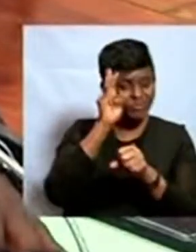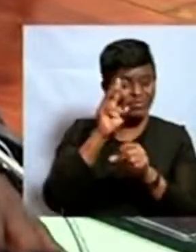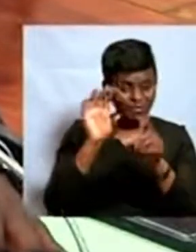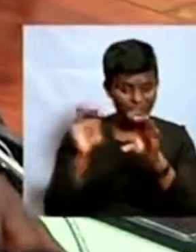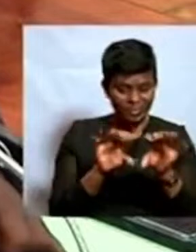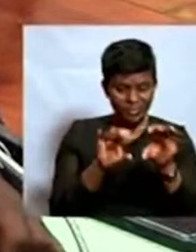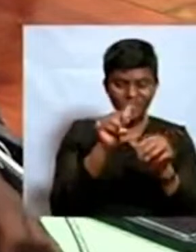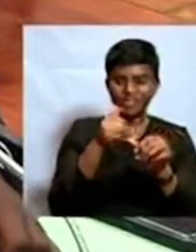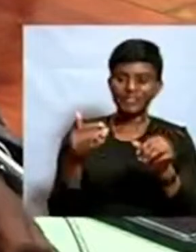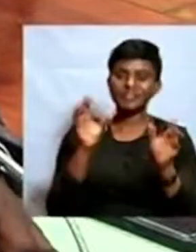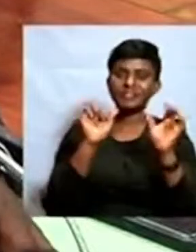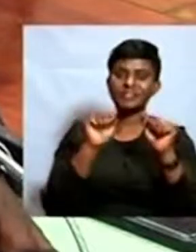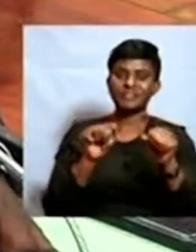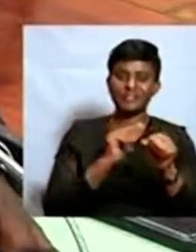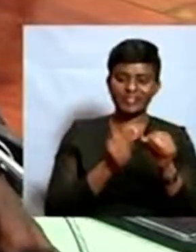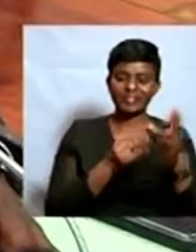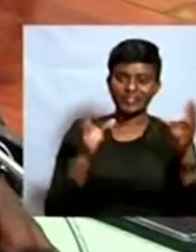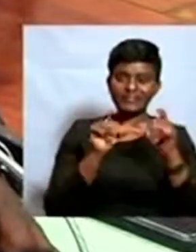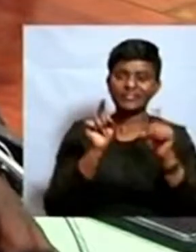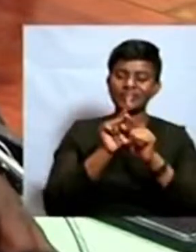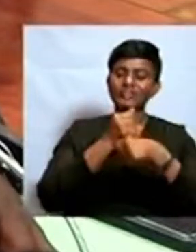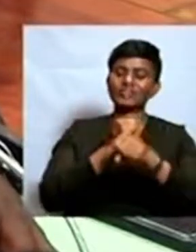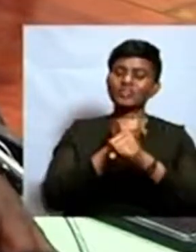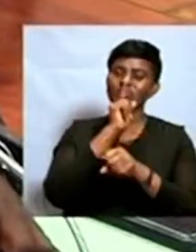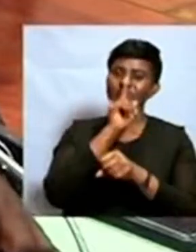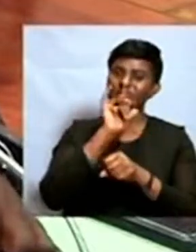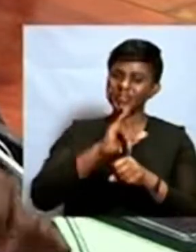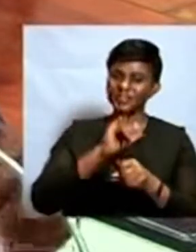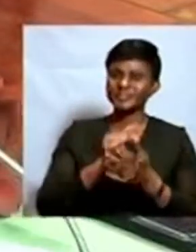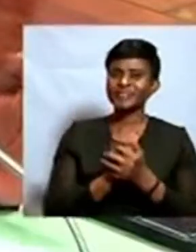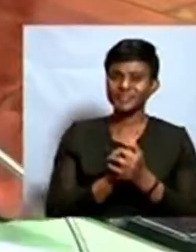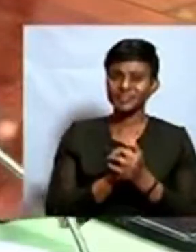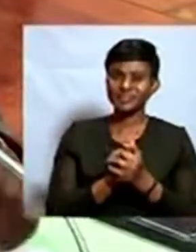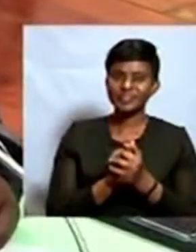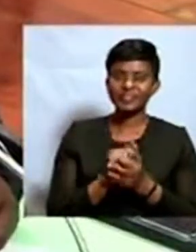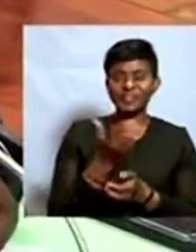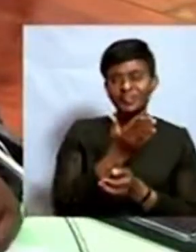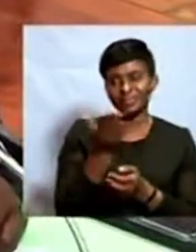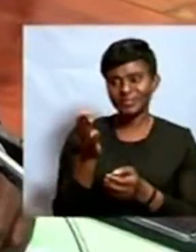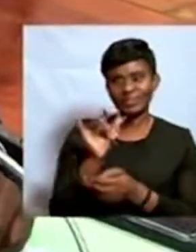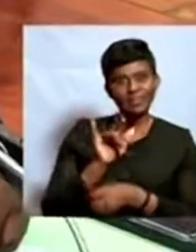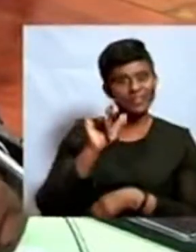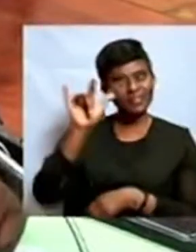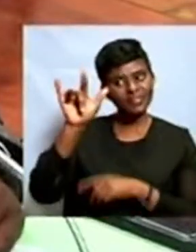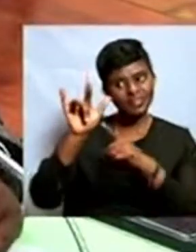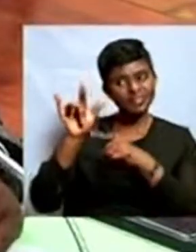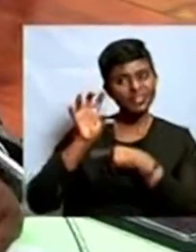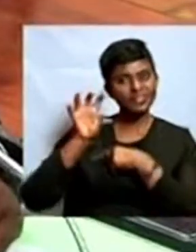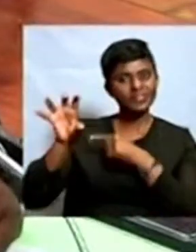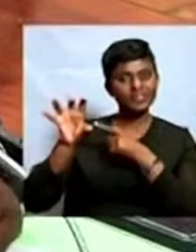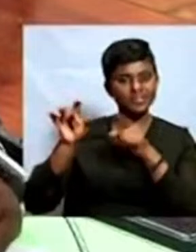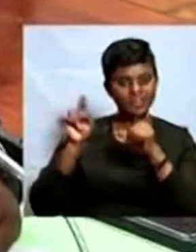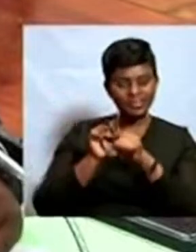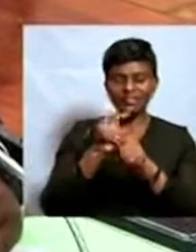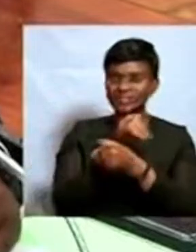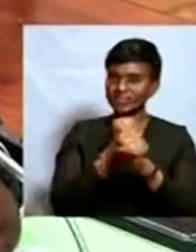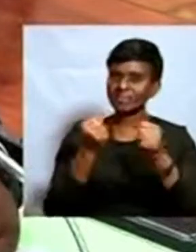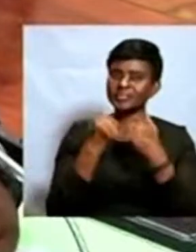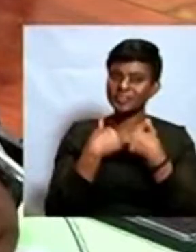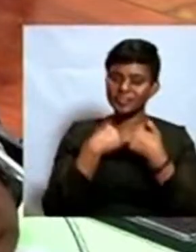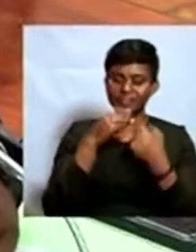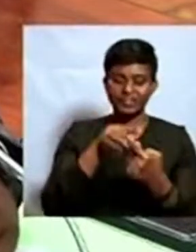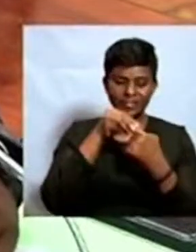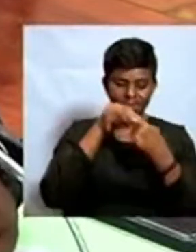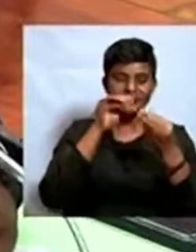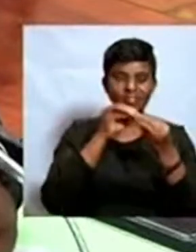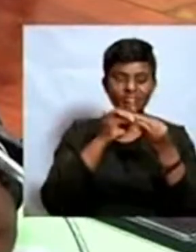everything possible as a committee to ensure that our aviation sector is safe, especially